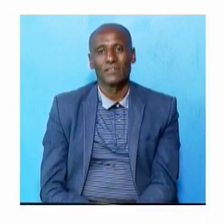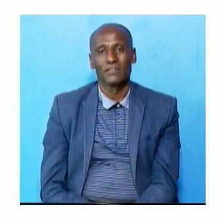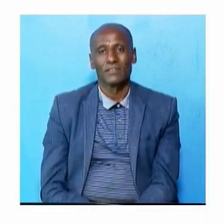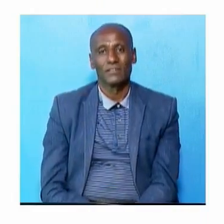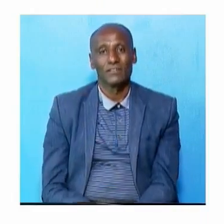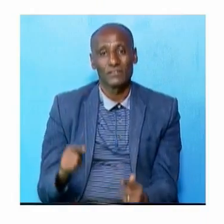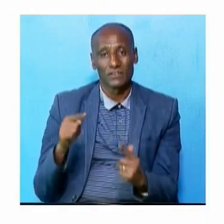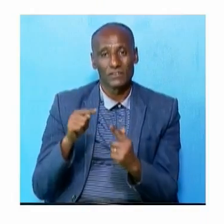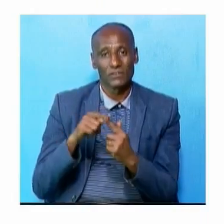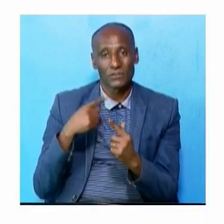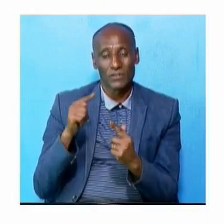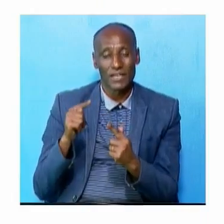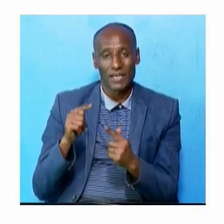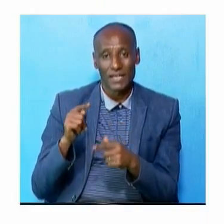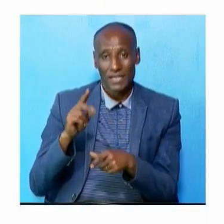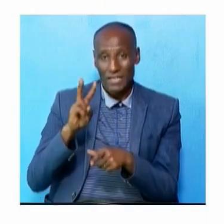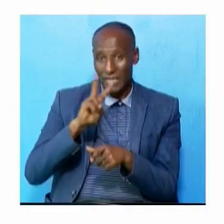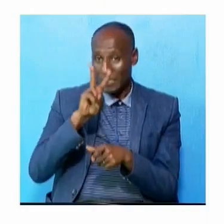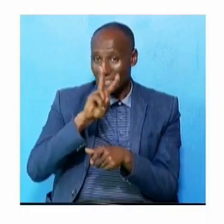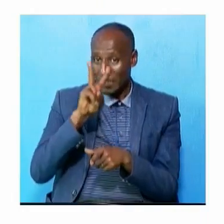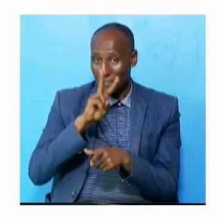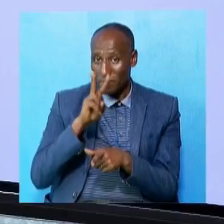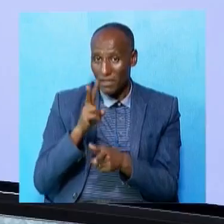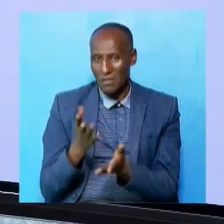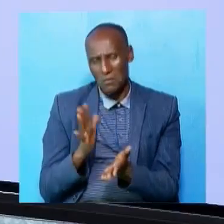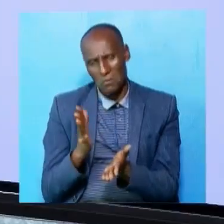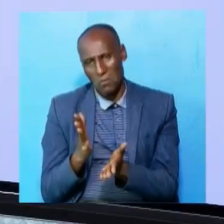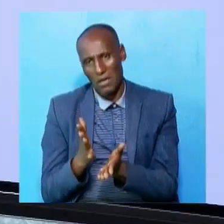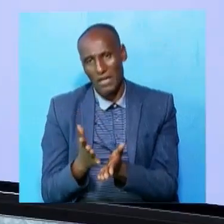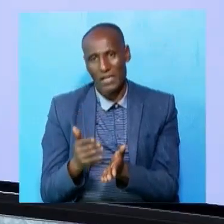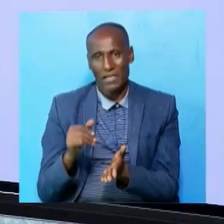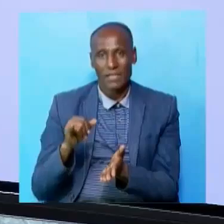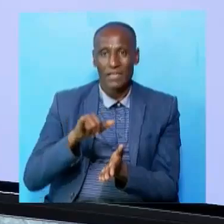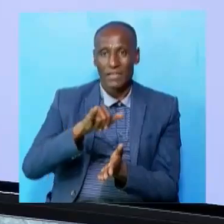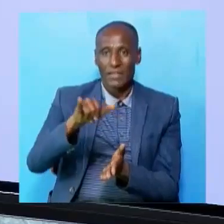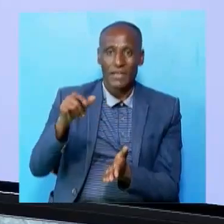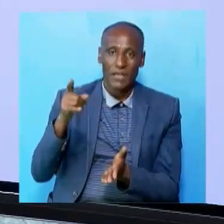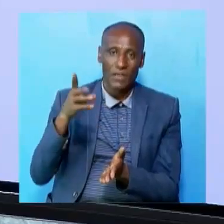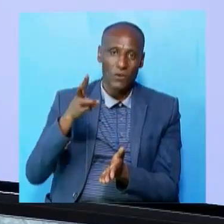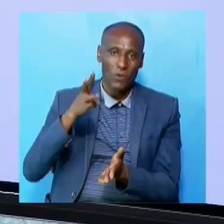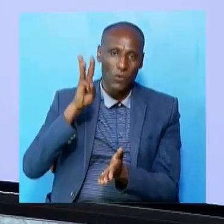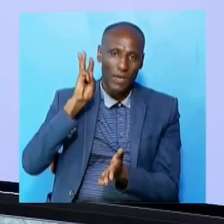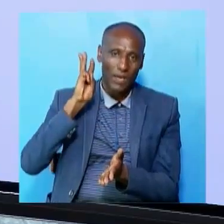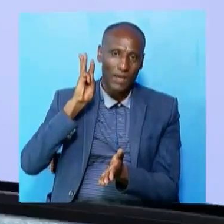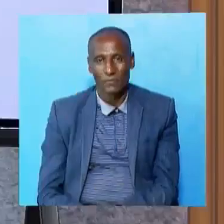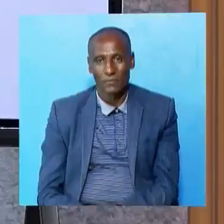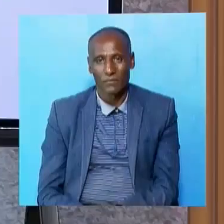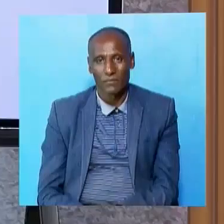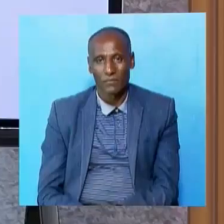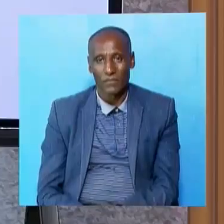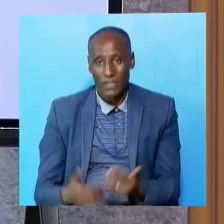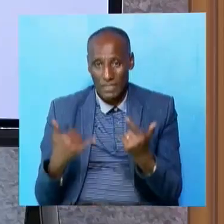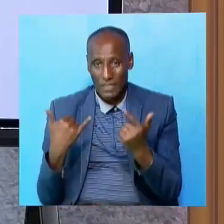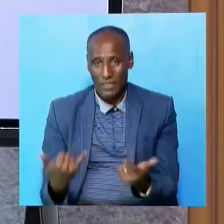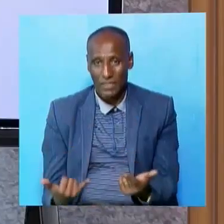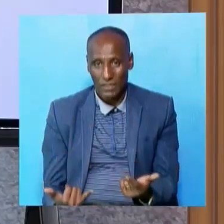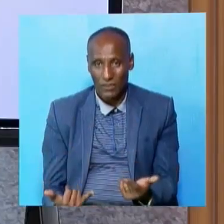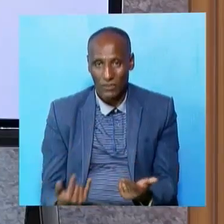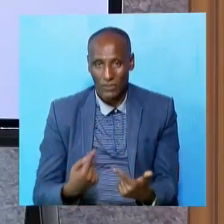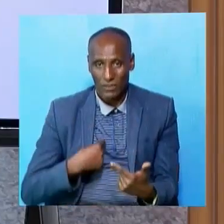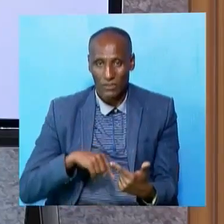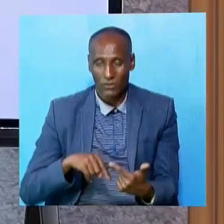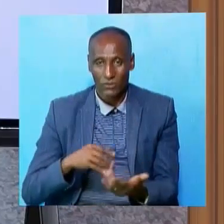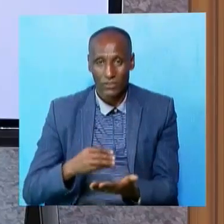I arrived to the cinema while they were preparing the stage. Now, in our